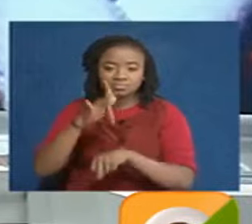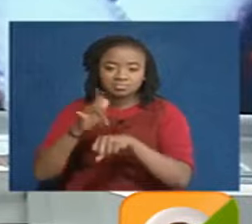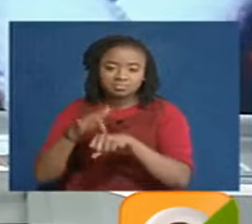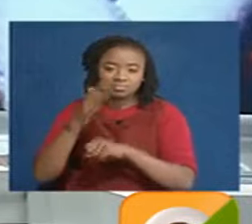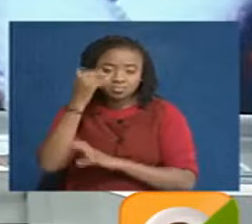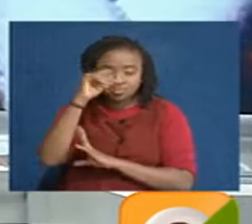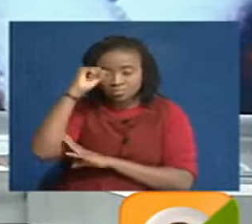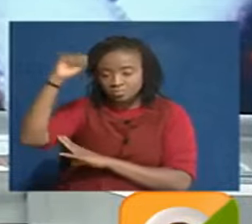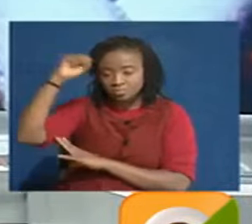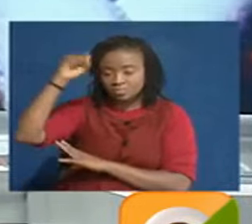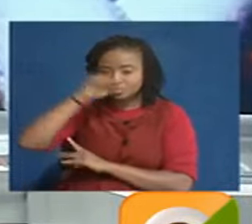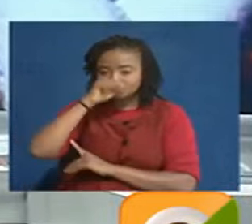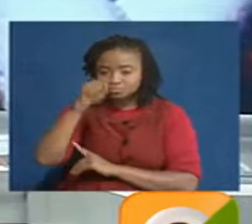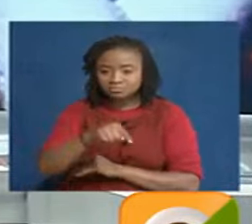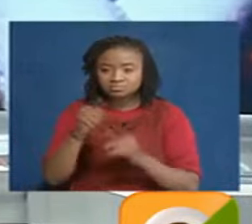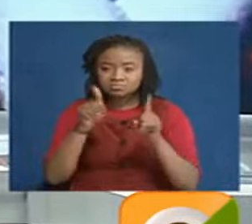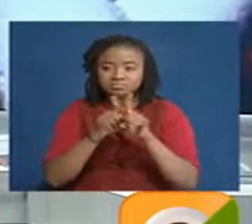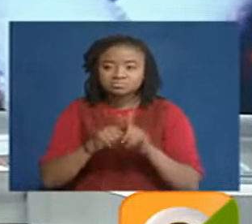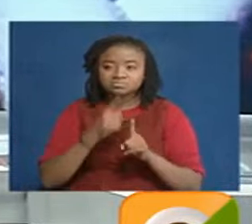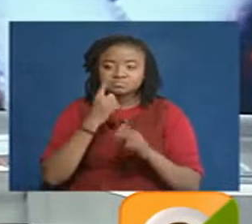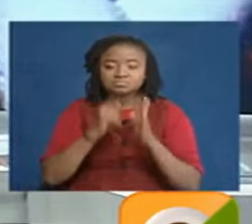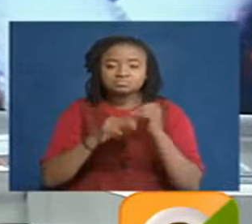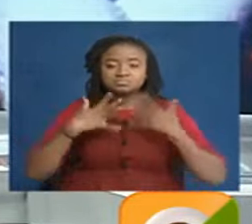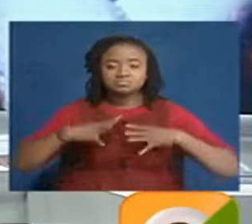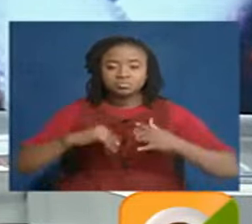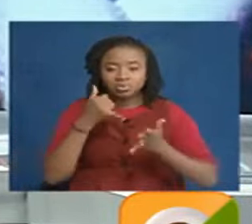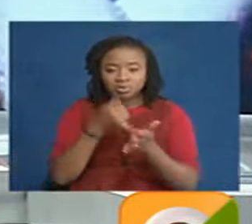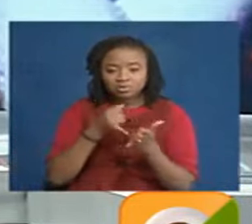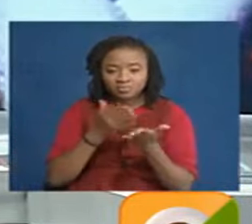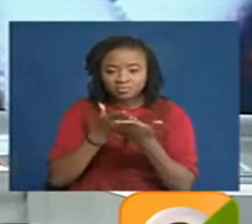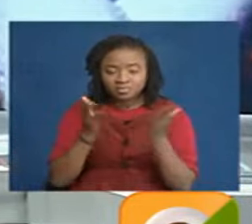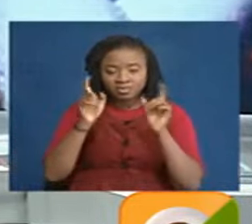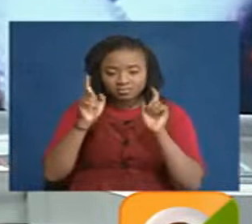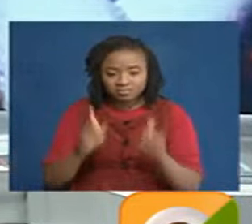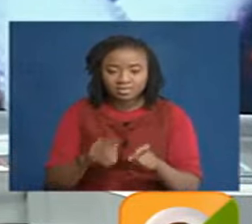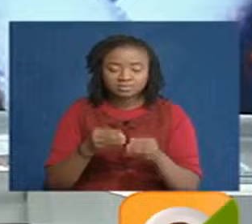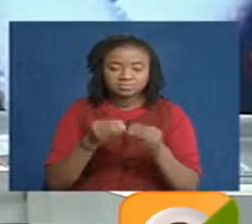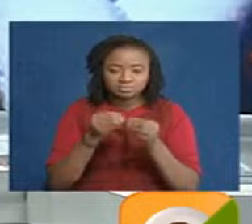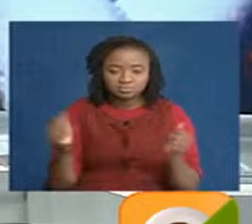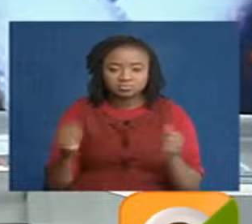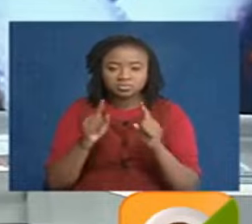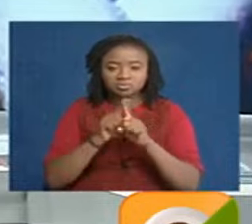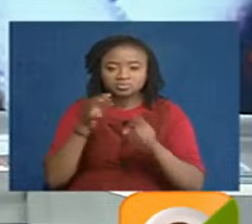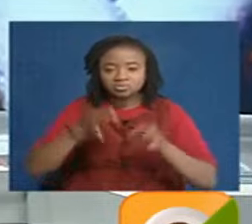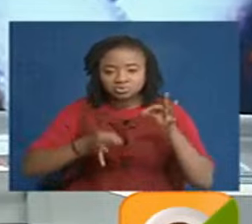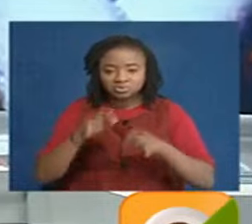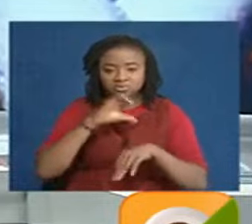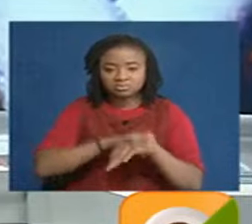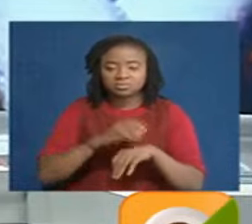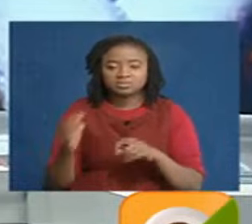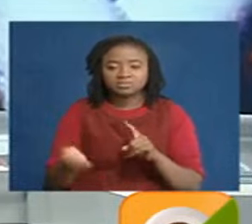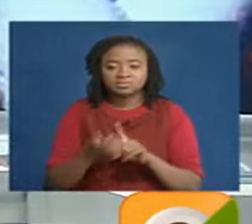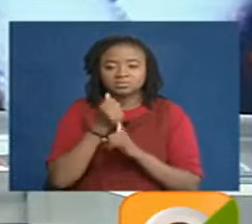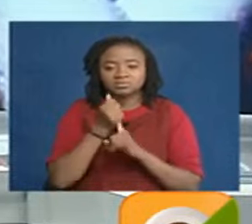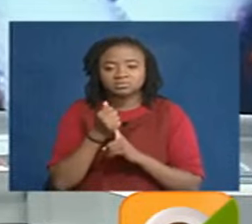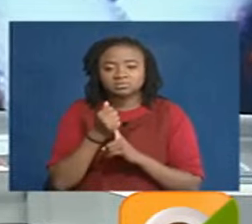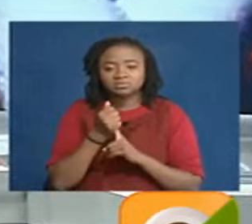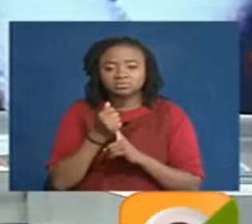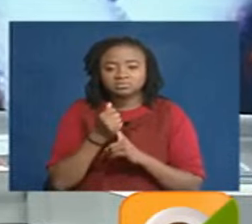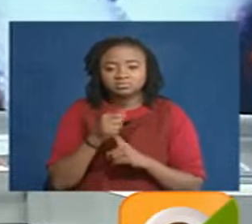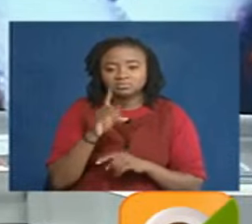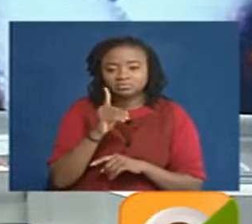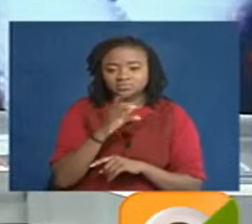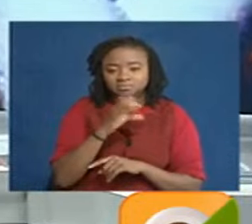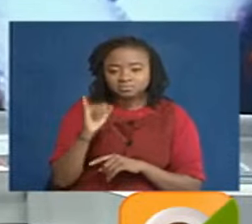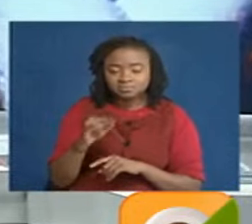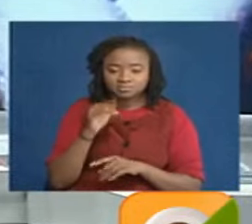interference, saying those involved must carry their crosses and justice must prevail for the said victim. The DCI had requested